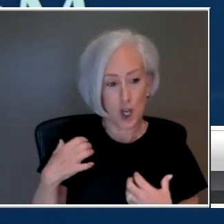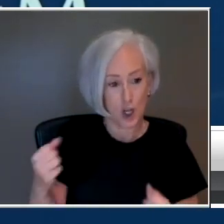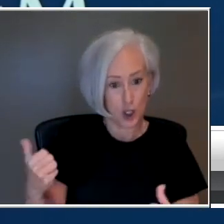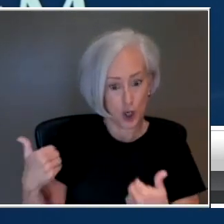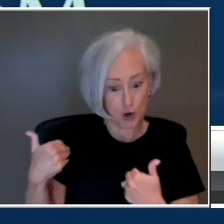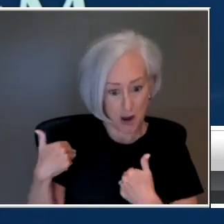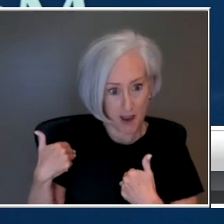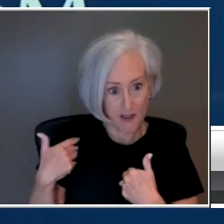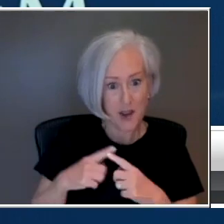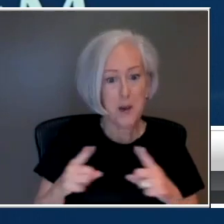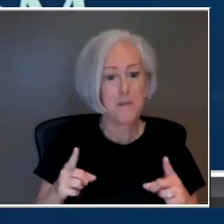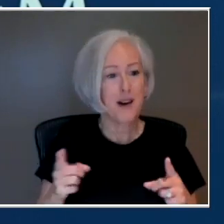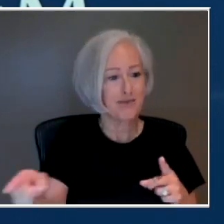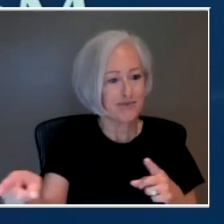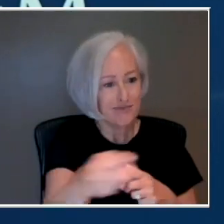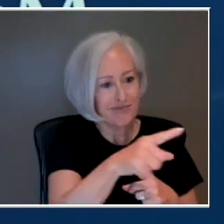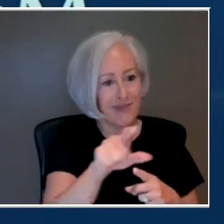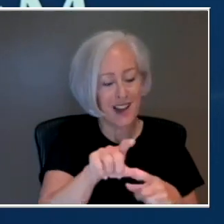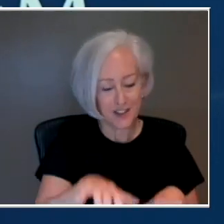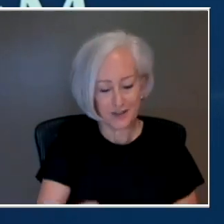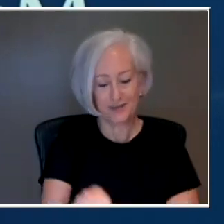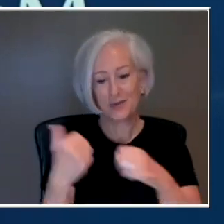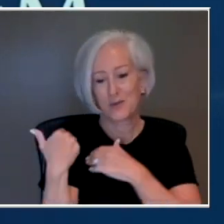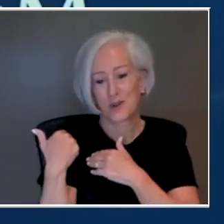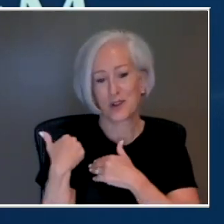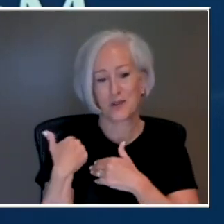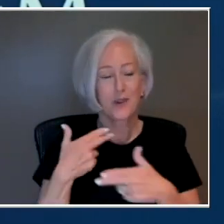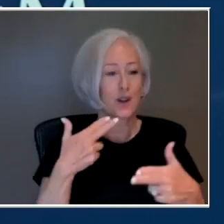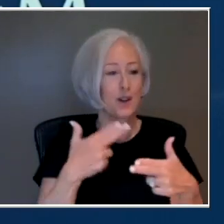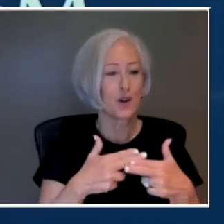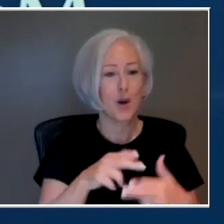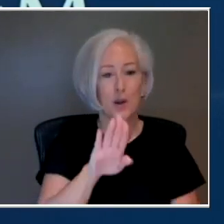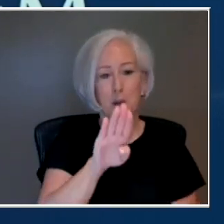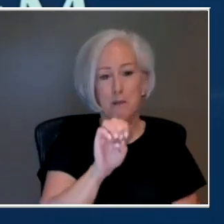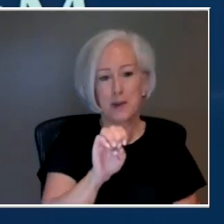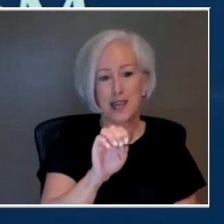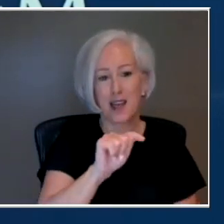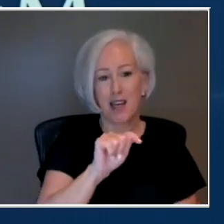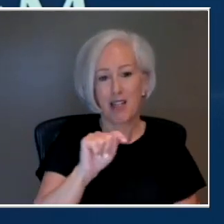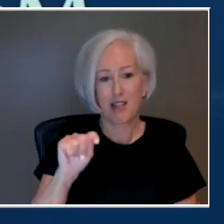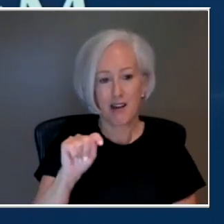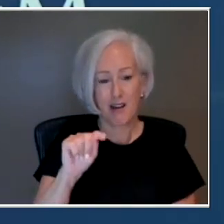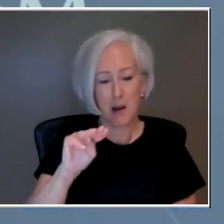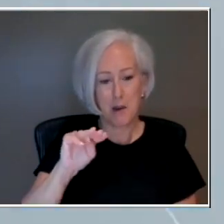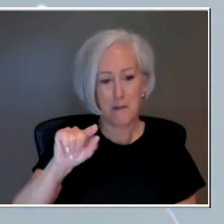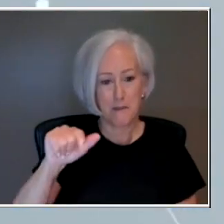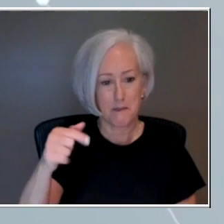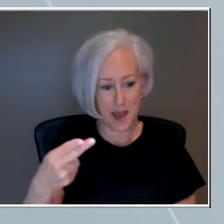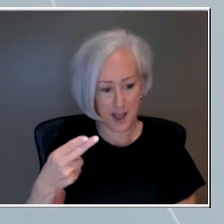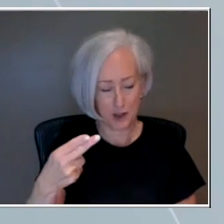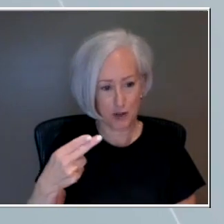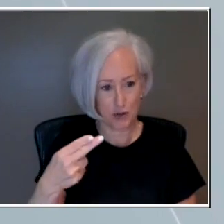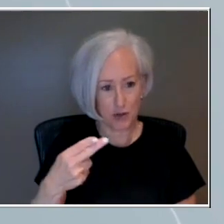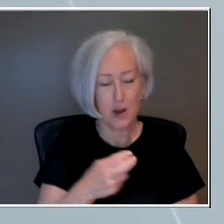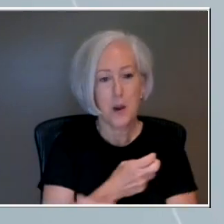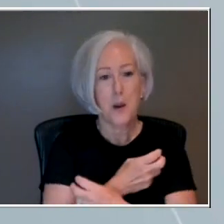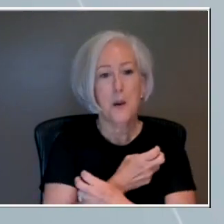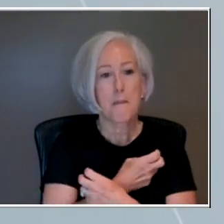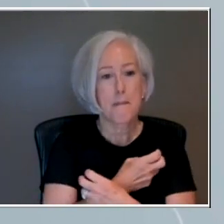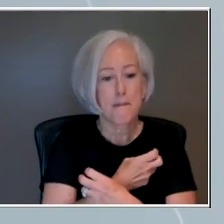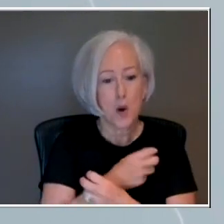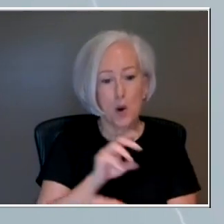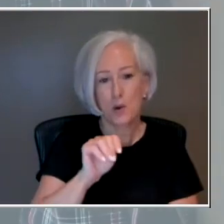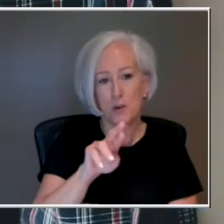make it happen. We're talking about Be the Match, the National Bone Marrow Donor Program. And Sue Flach is a true